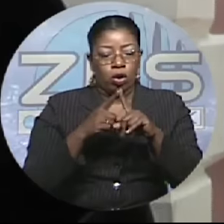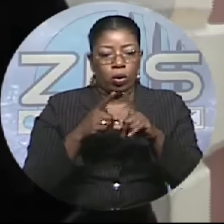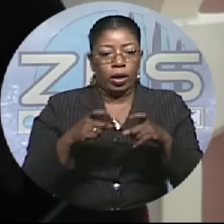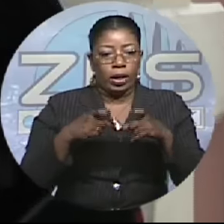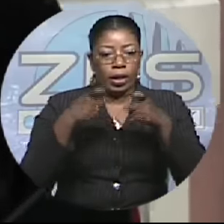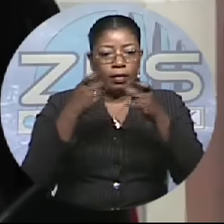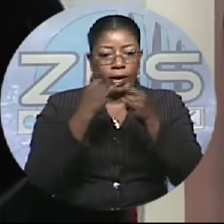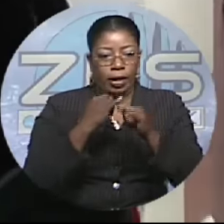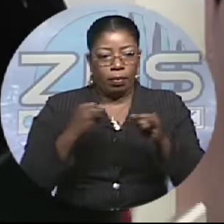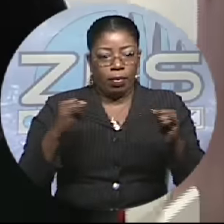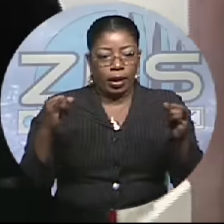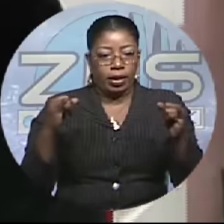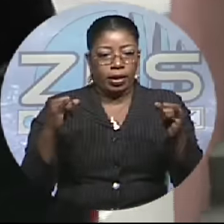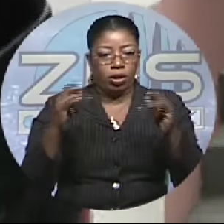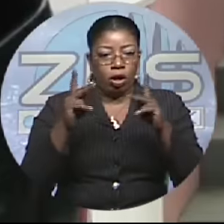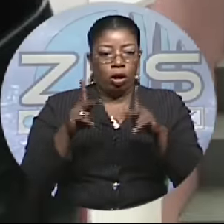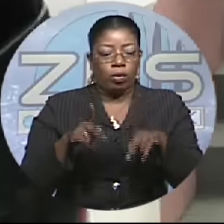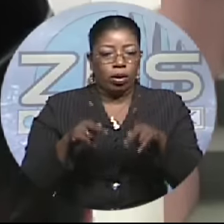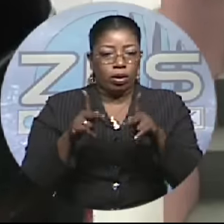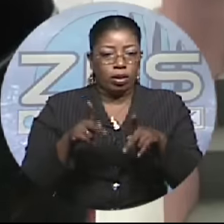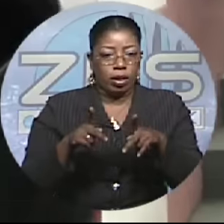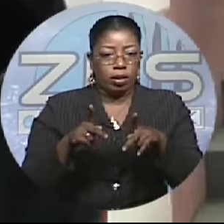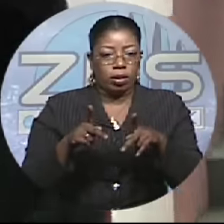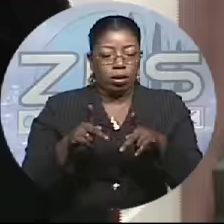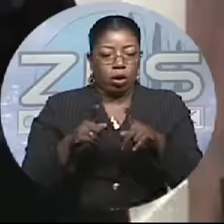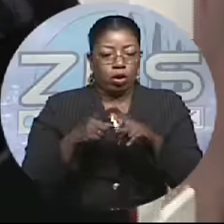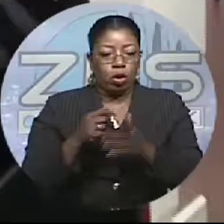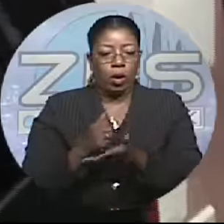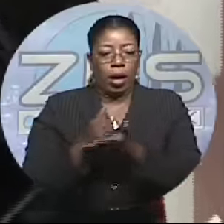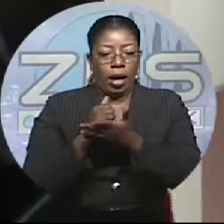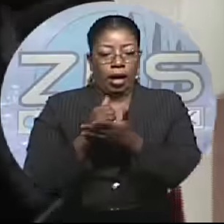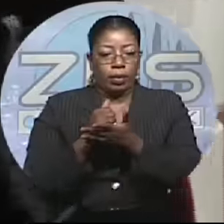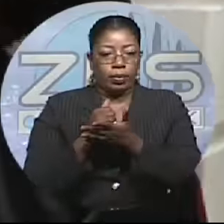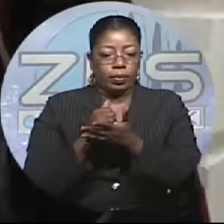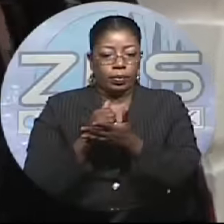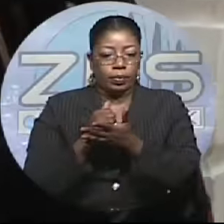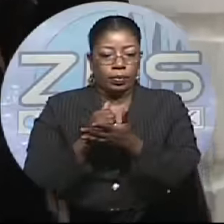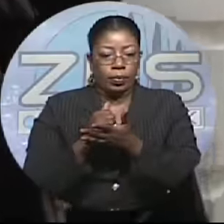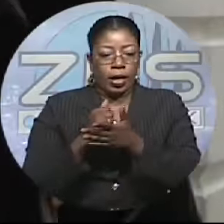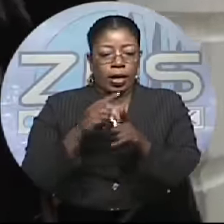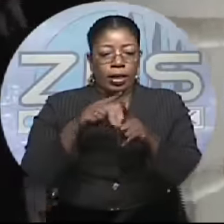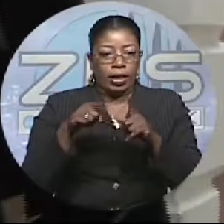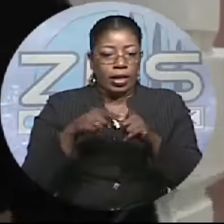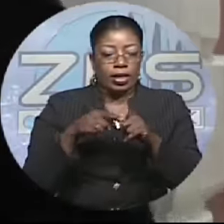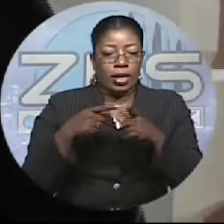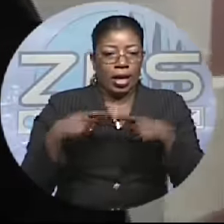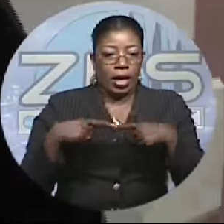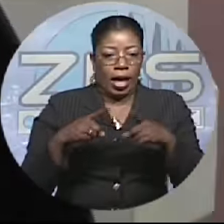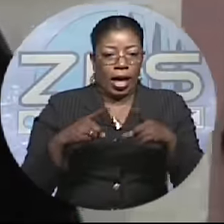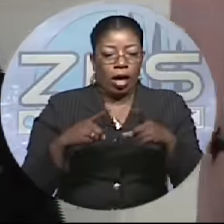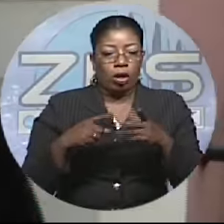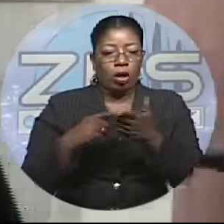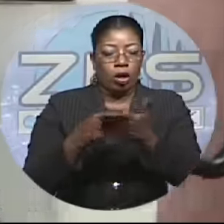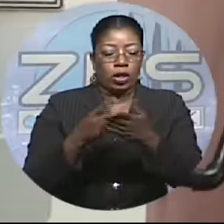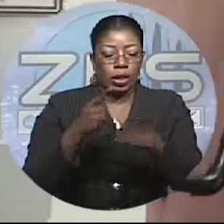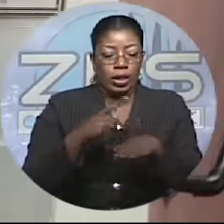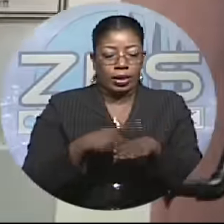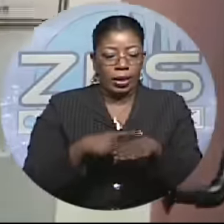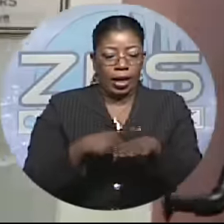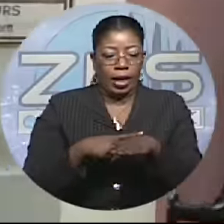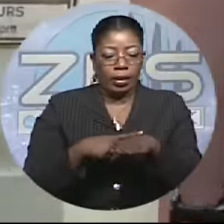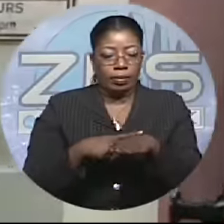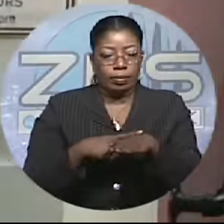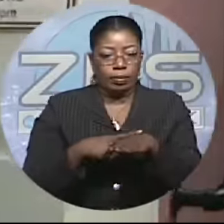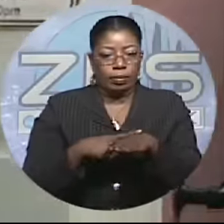provisional independent liquidators. This process has since been put on hold by the government to allow time for the negotiations between the parties involved